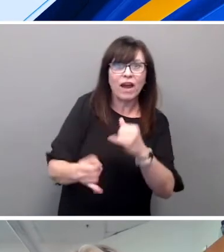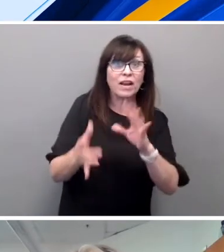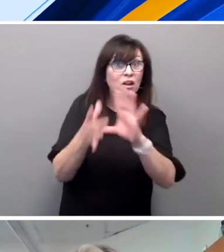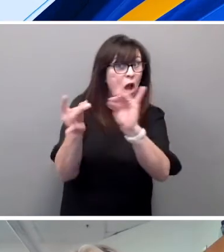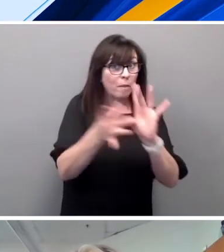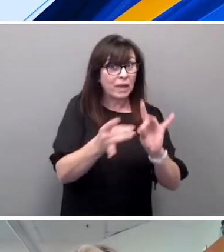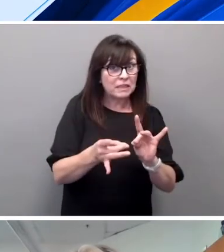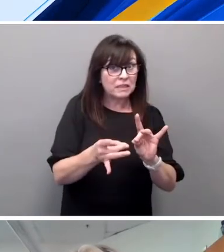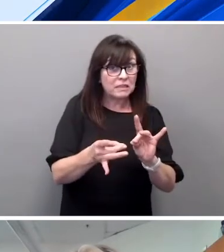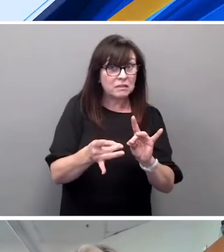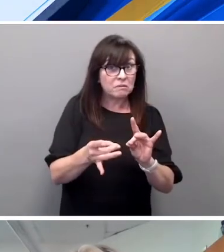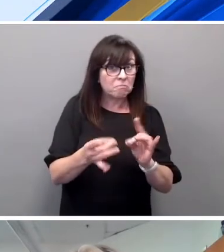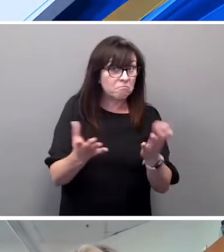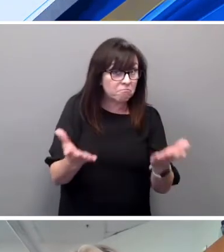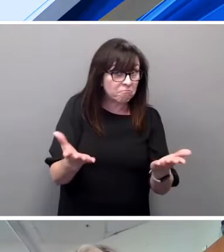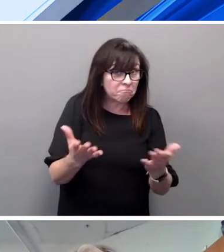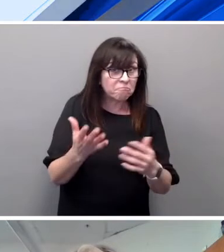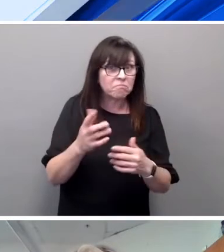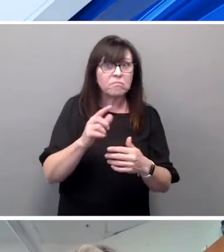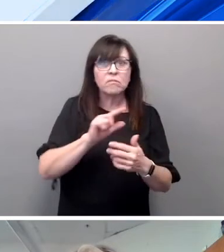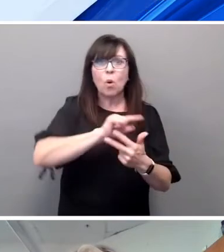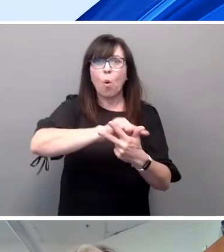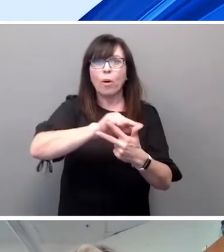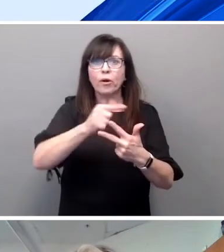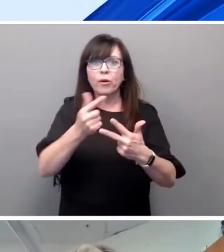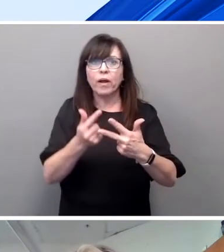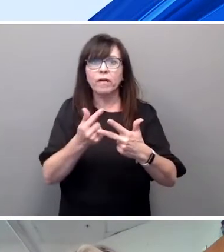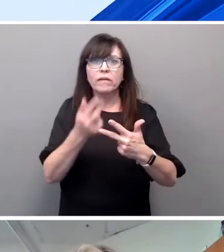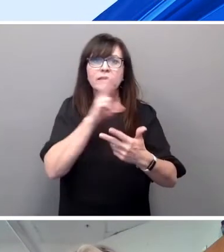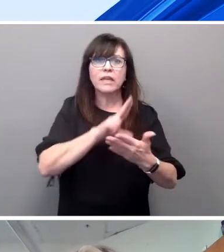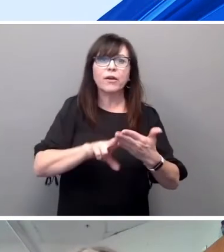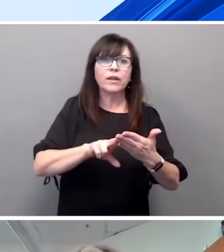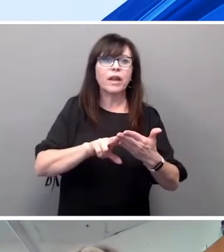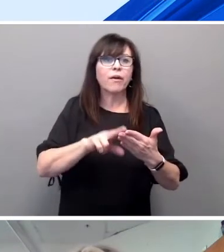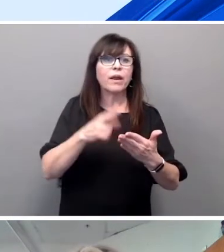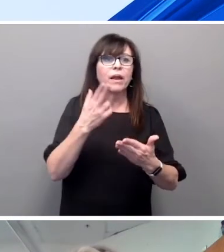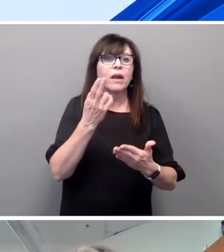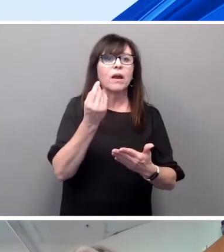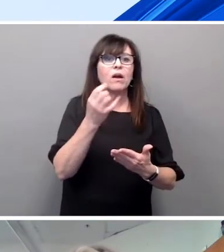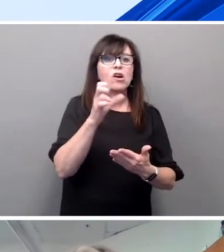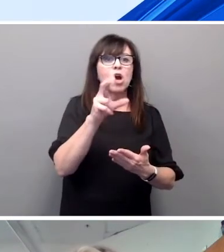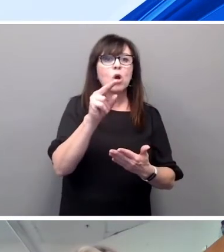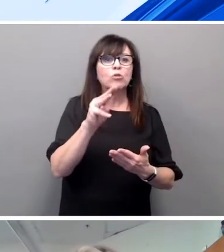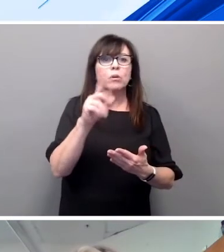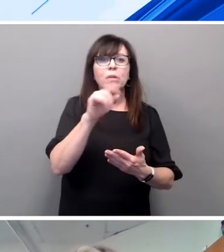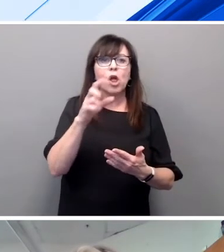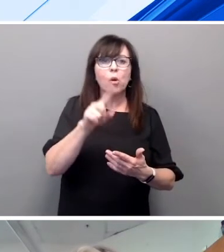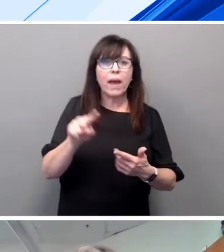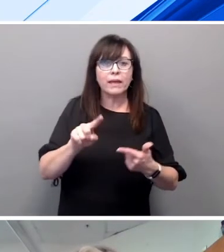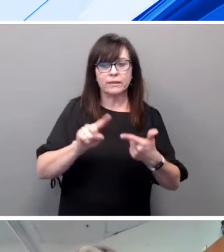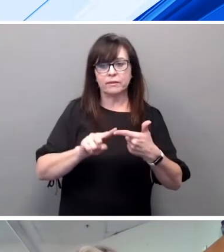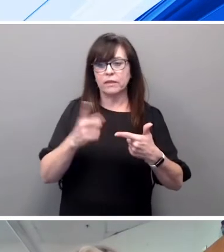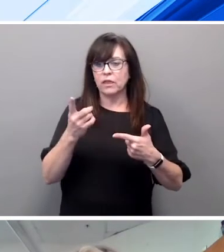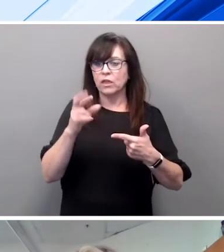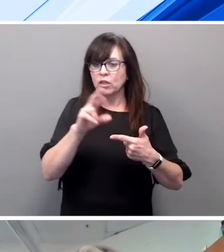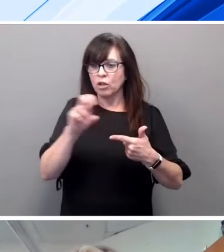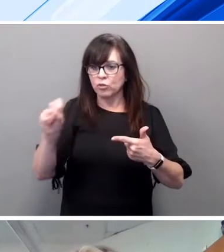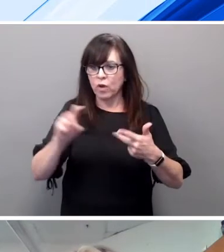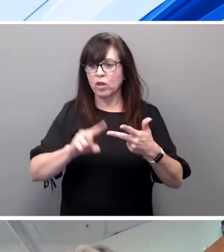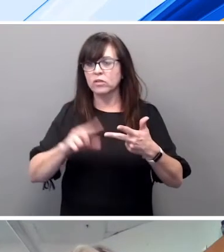they might like to provide. We'll go in the order of Secretary Hocham-Lopez, Dr. Ross, and Dr. Scrace. Secretary